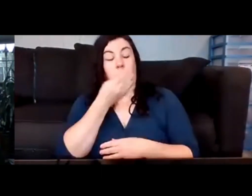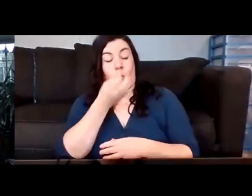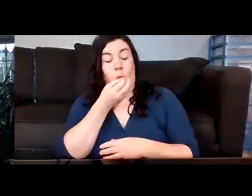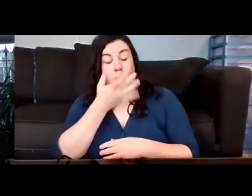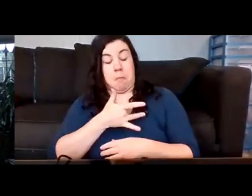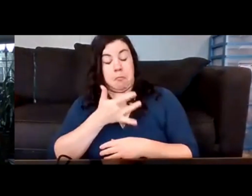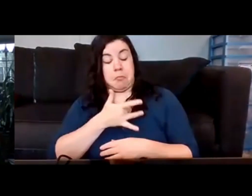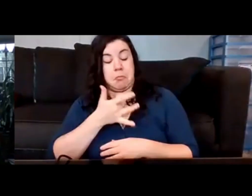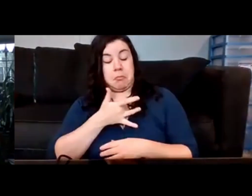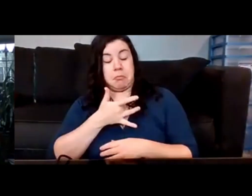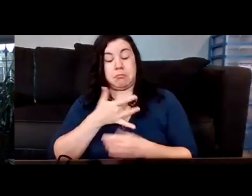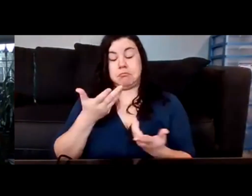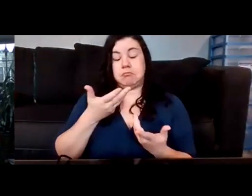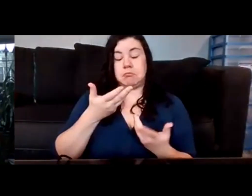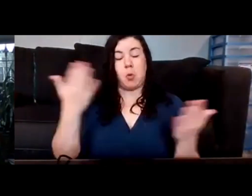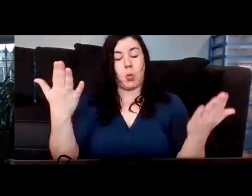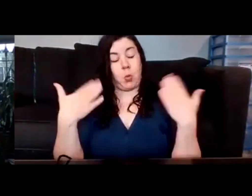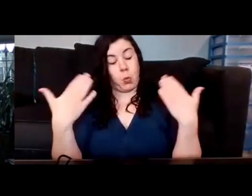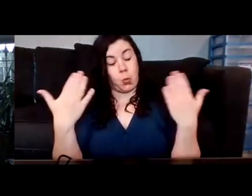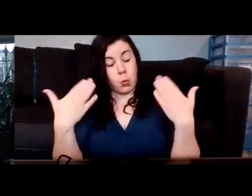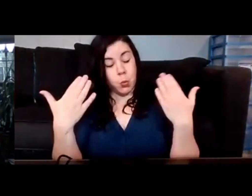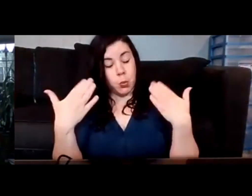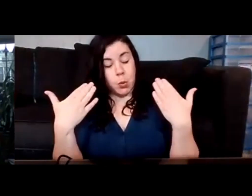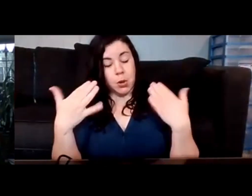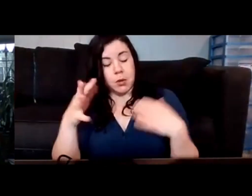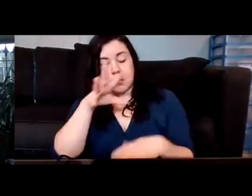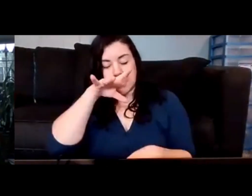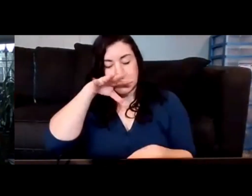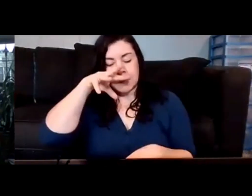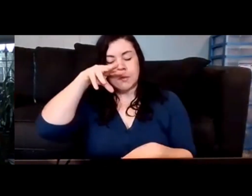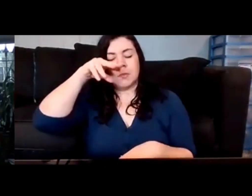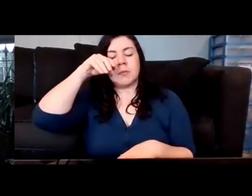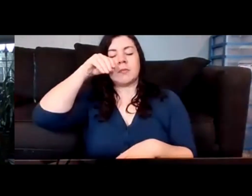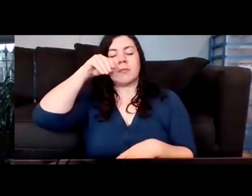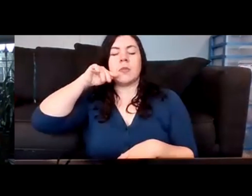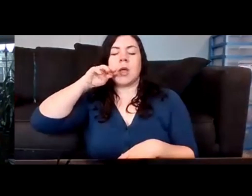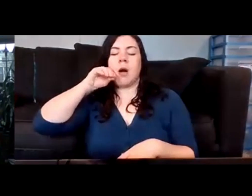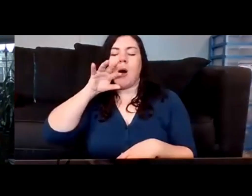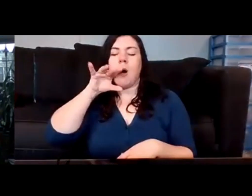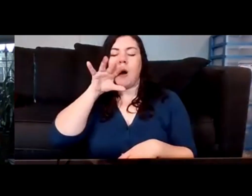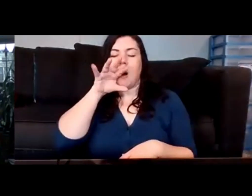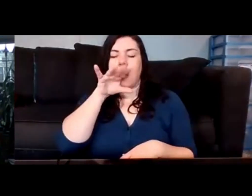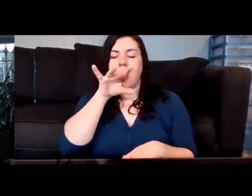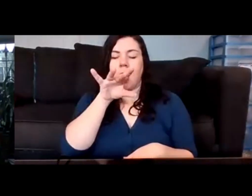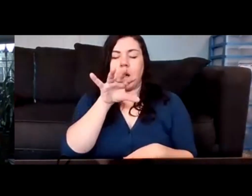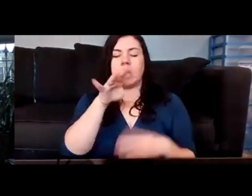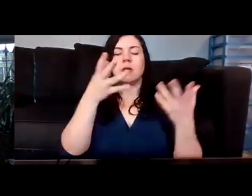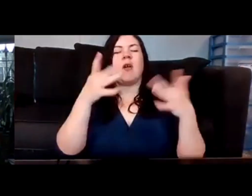inhale. Maybe the air a little bit warmer on the way out on the exhale as it passes through those same nostrils.